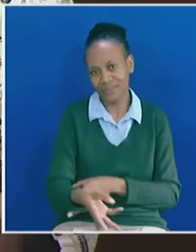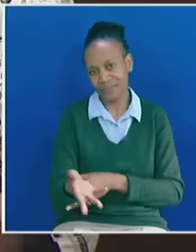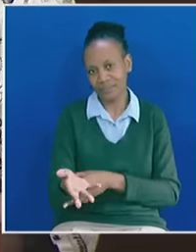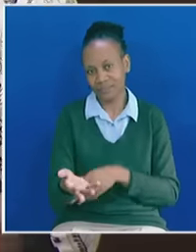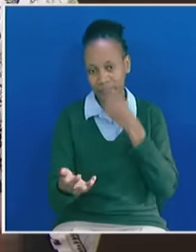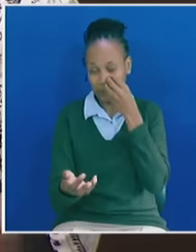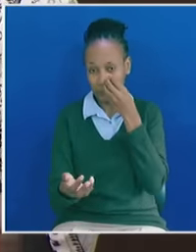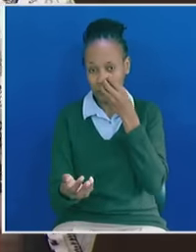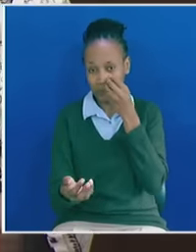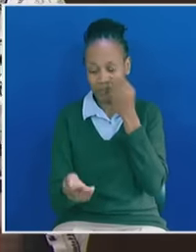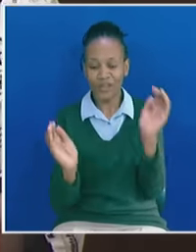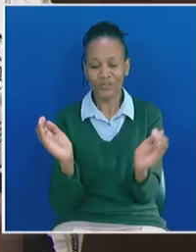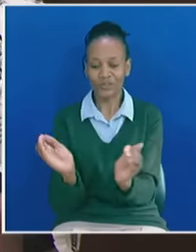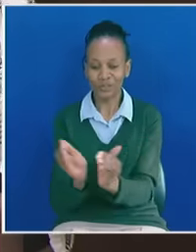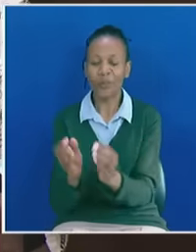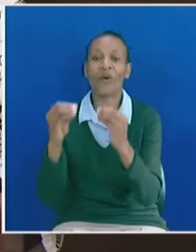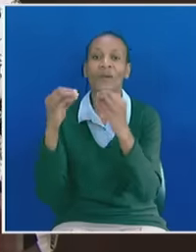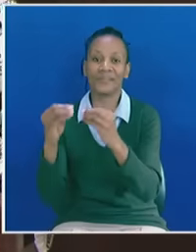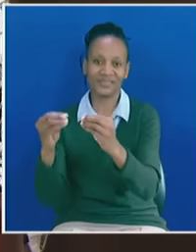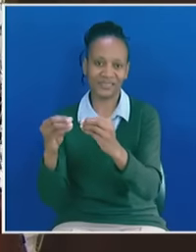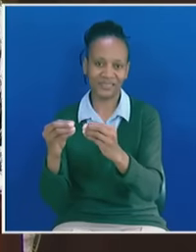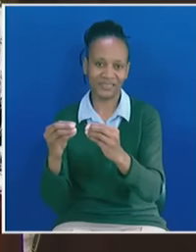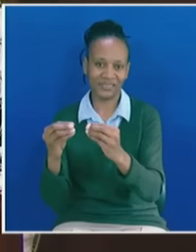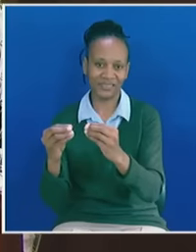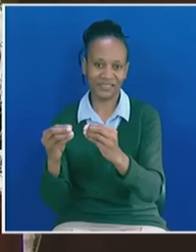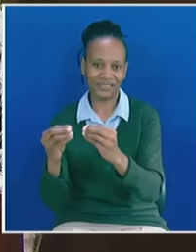Unlocking the potential of small businesses, cooperatives,